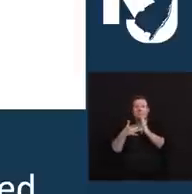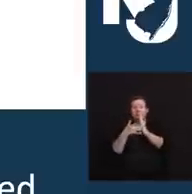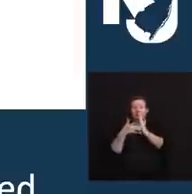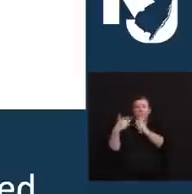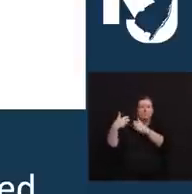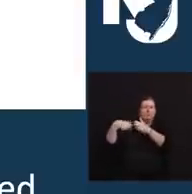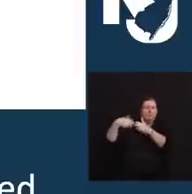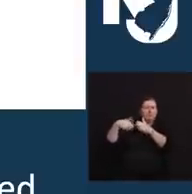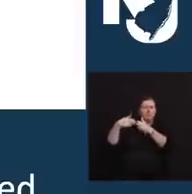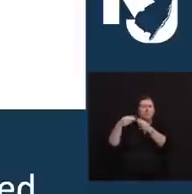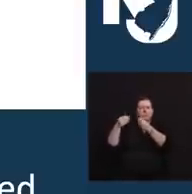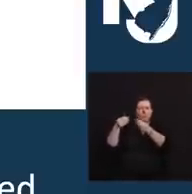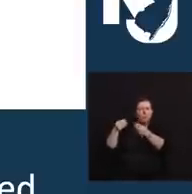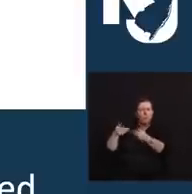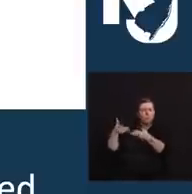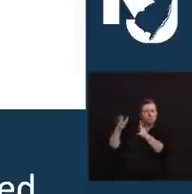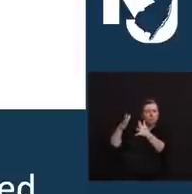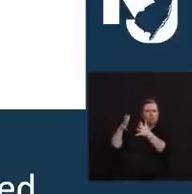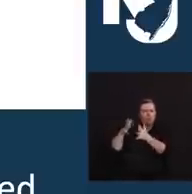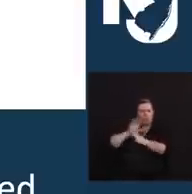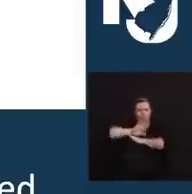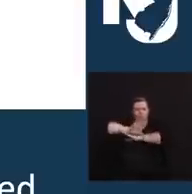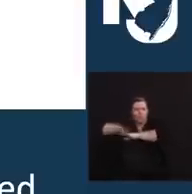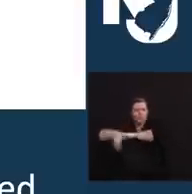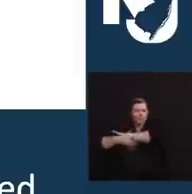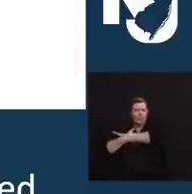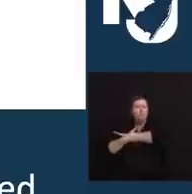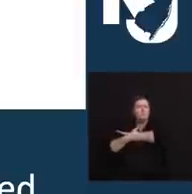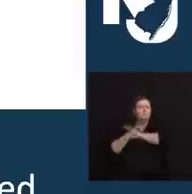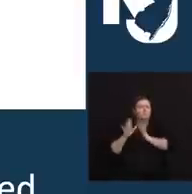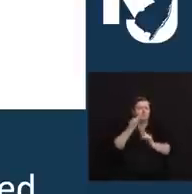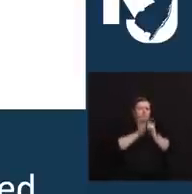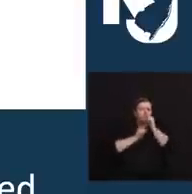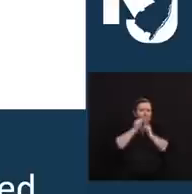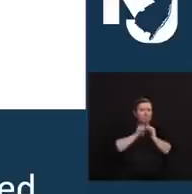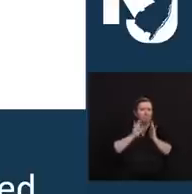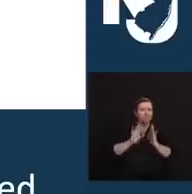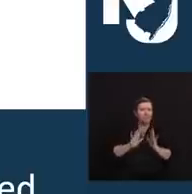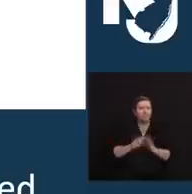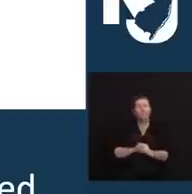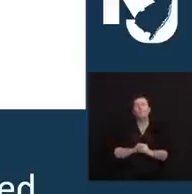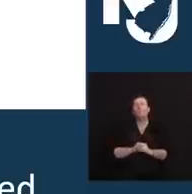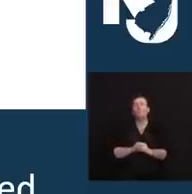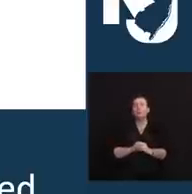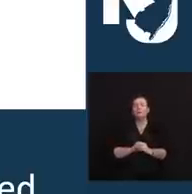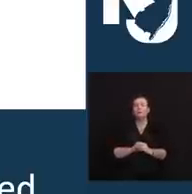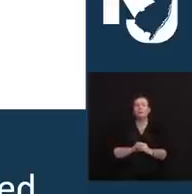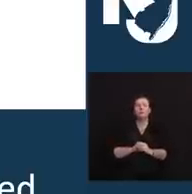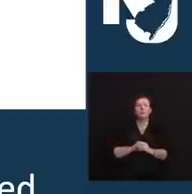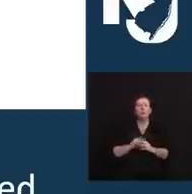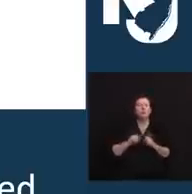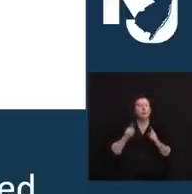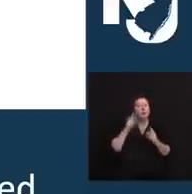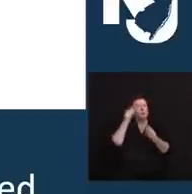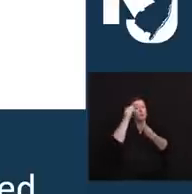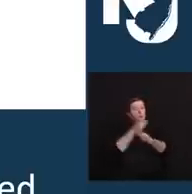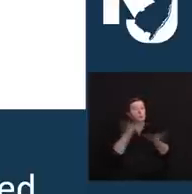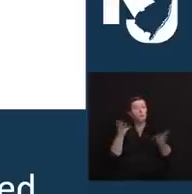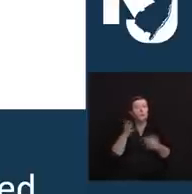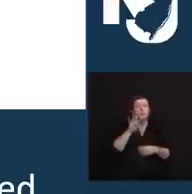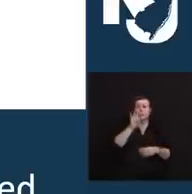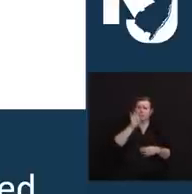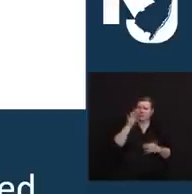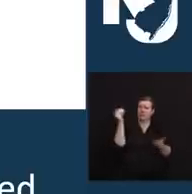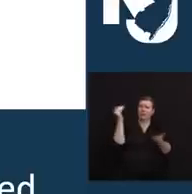news for me, and Judy and Eddie, I know you joined in this, is what I've already noted. More than 450,000 of you have